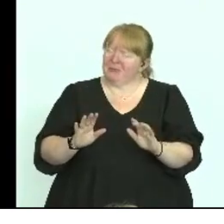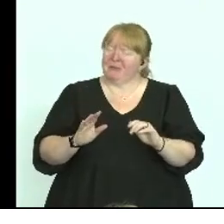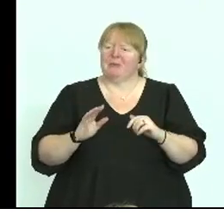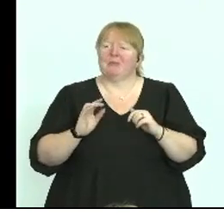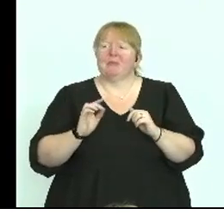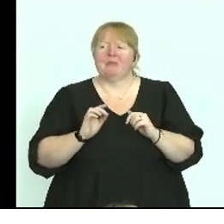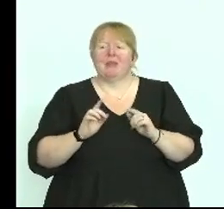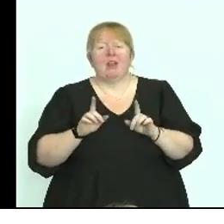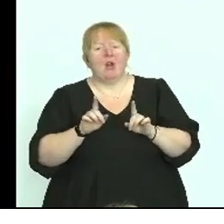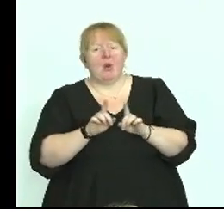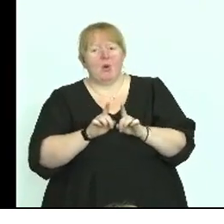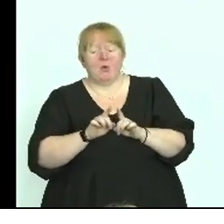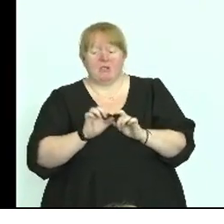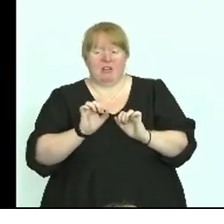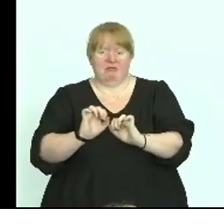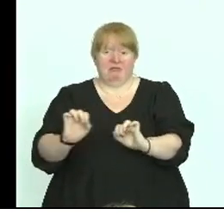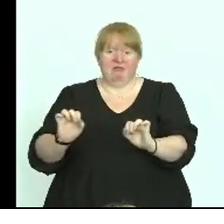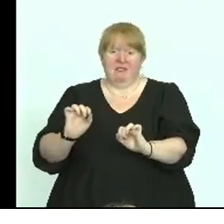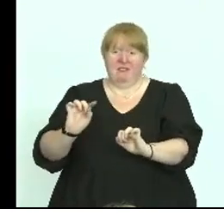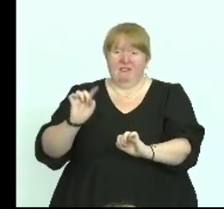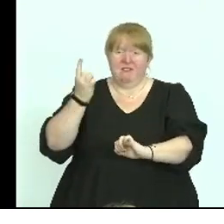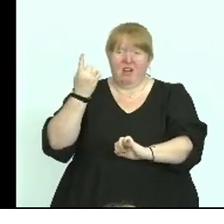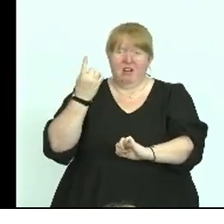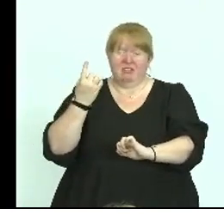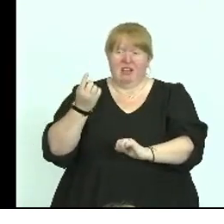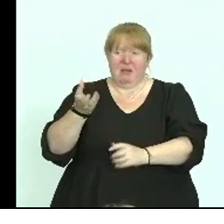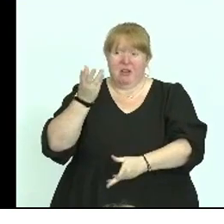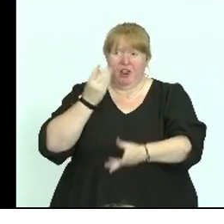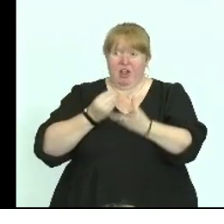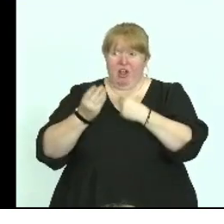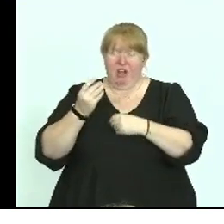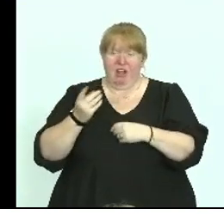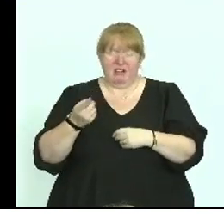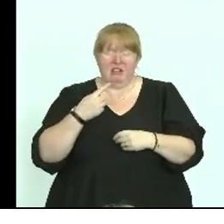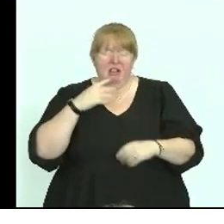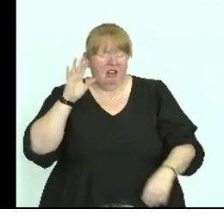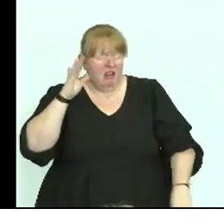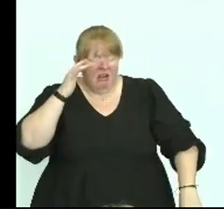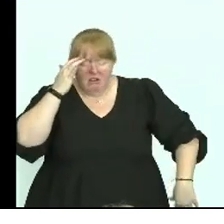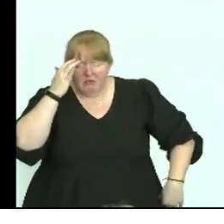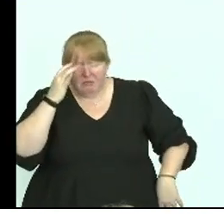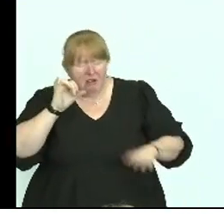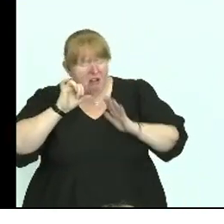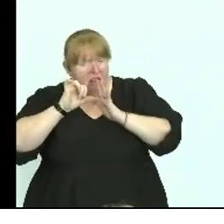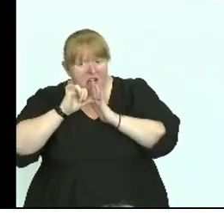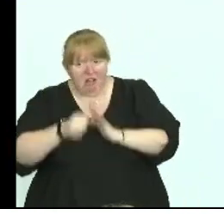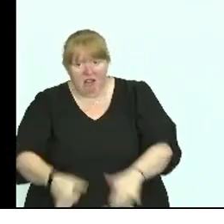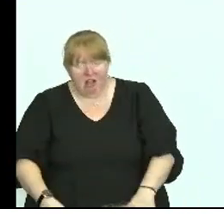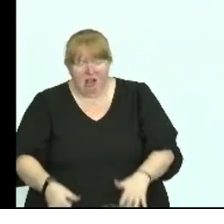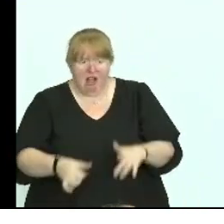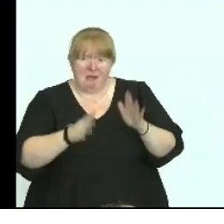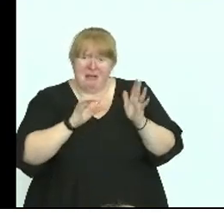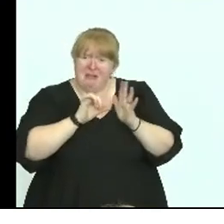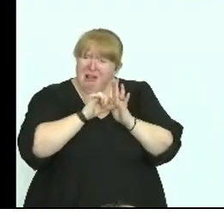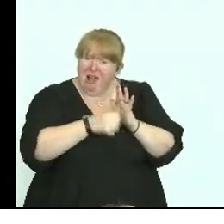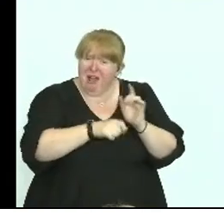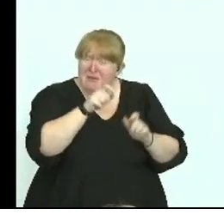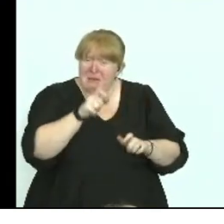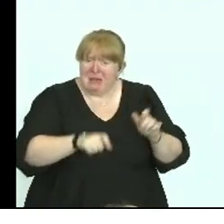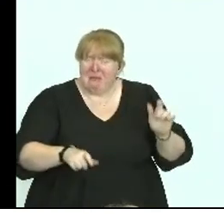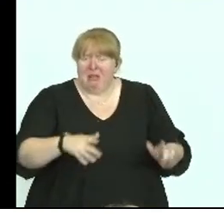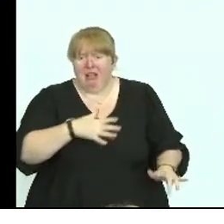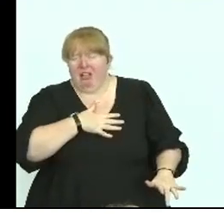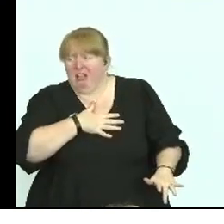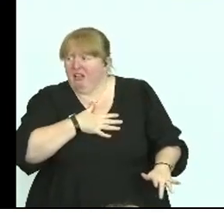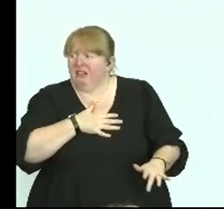also them learning it for the first time, they're like, this is so hard. This is so hard. This must be so hard for people. It's